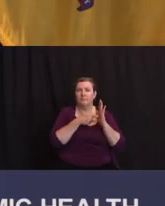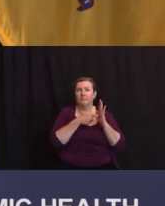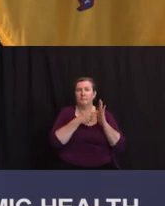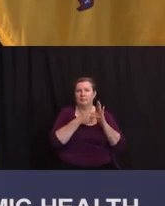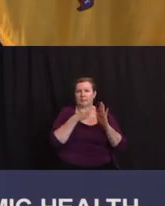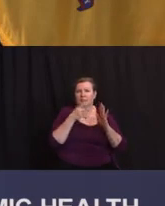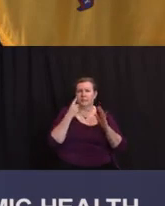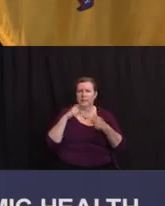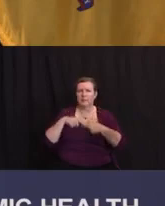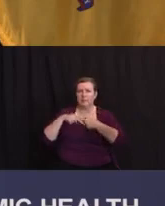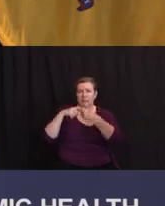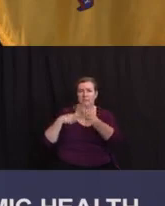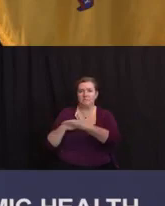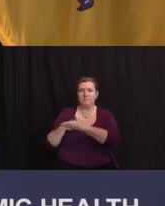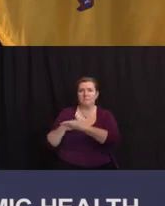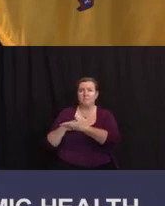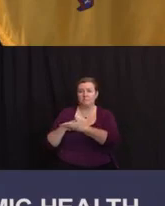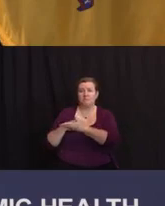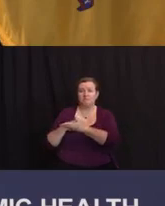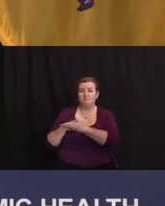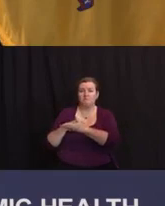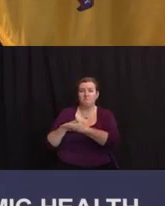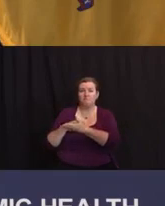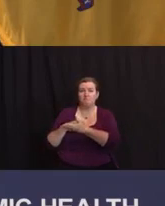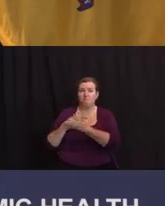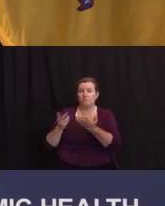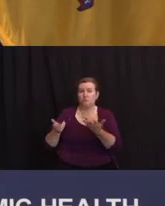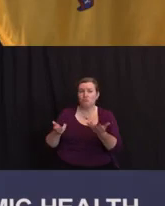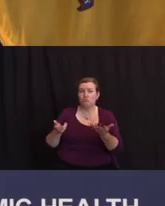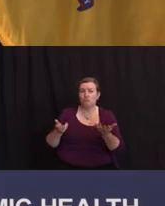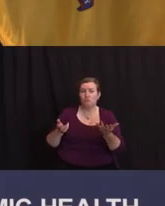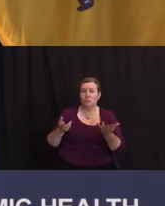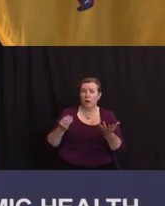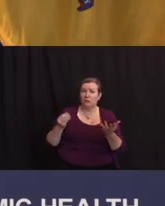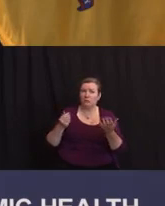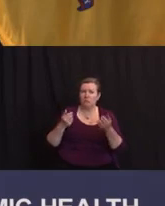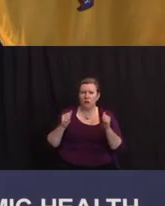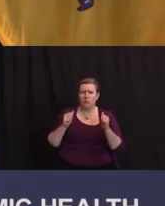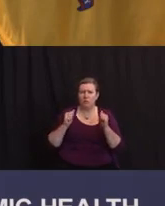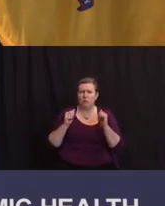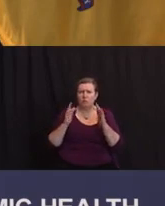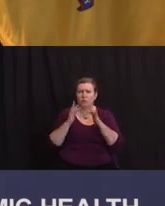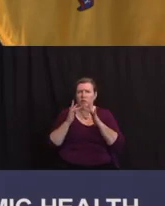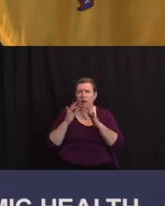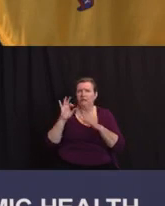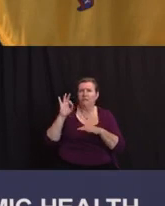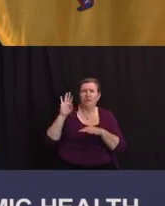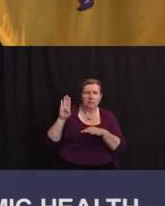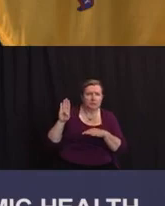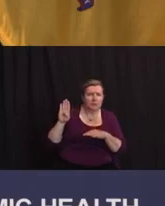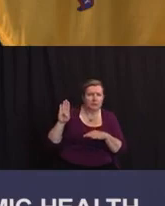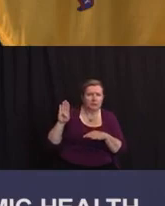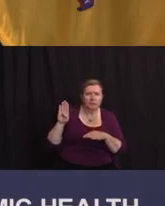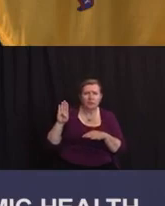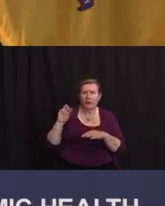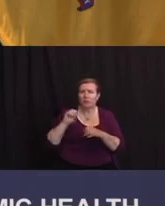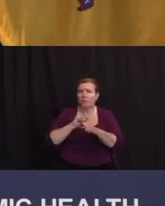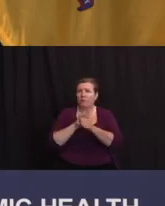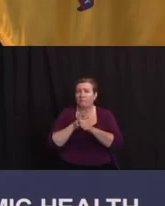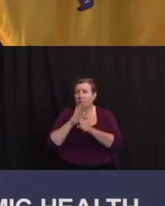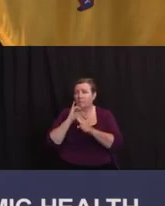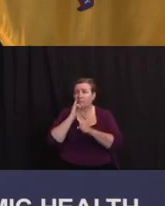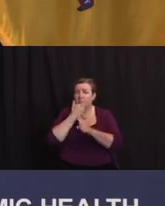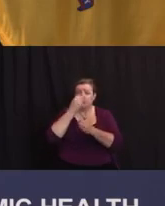to Facebook to try and flag COVID misinformation. Is anyone in your administration, your campaign, or the Democratic